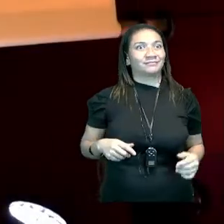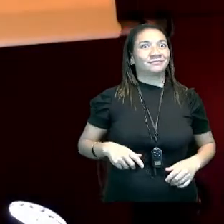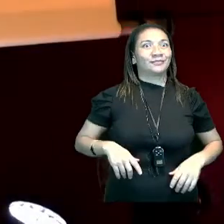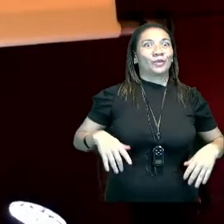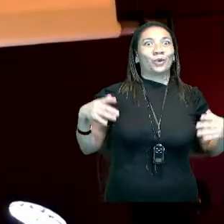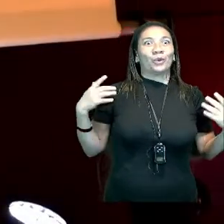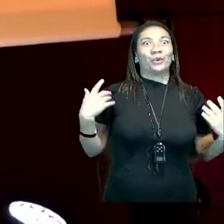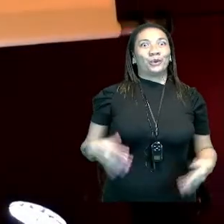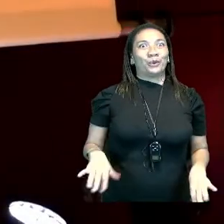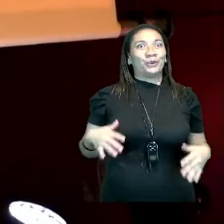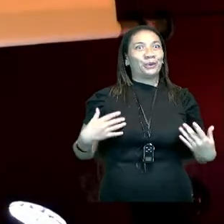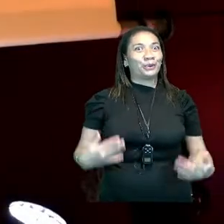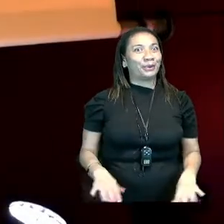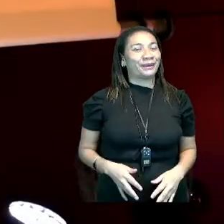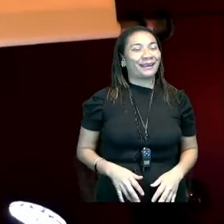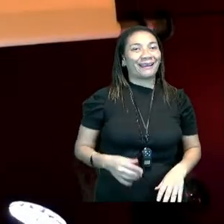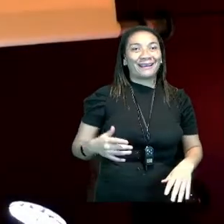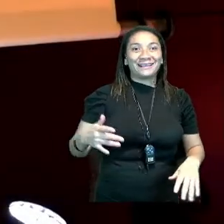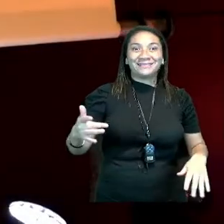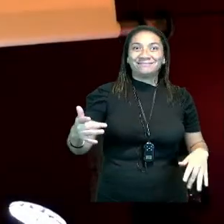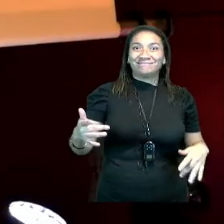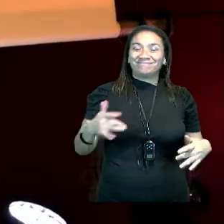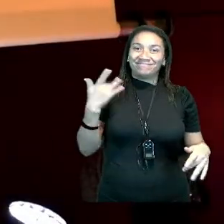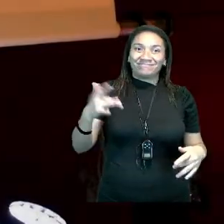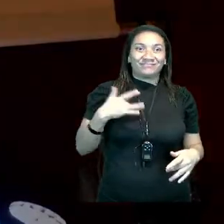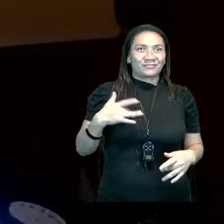the phenomenal